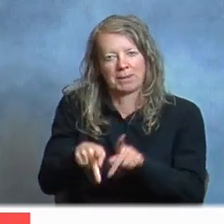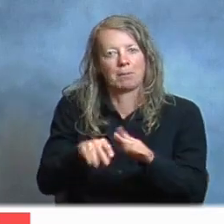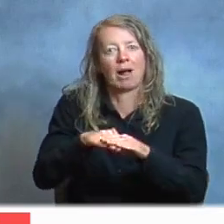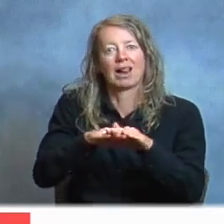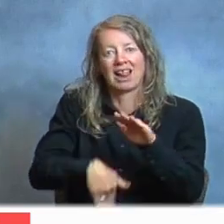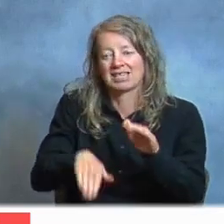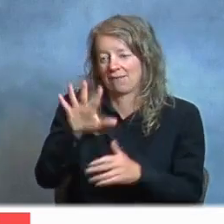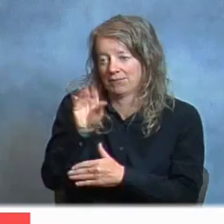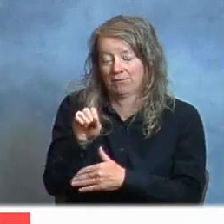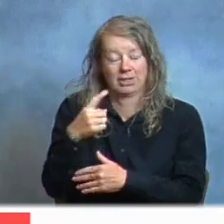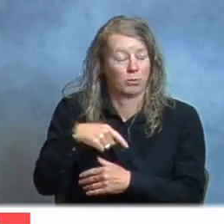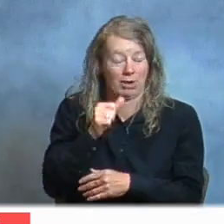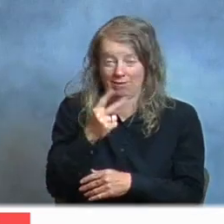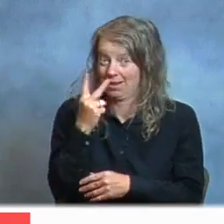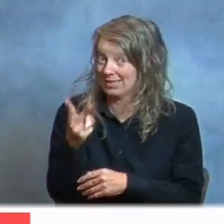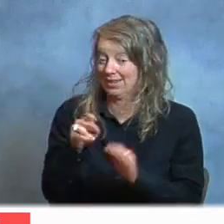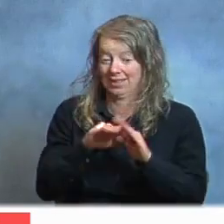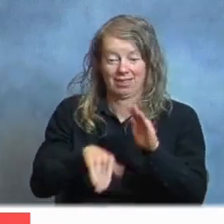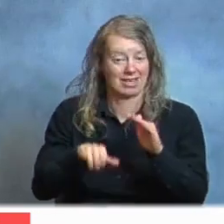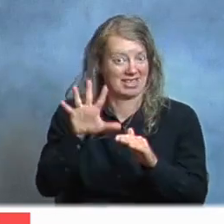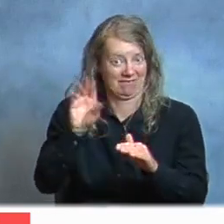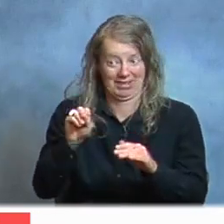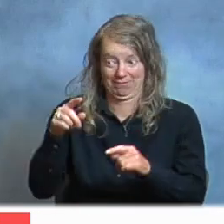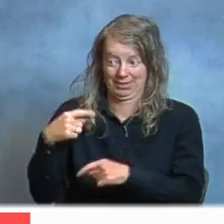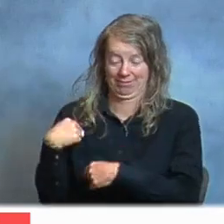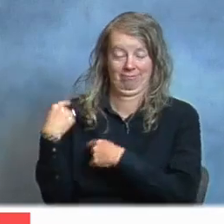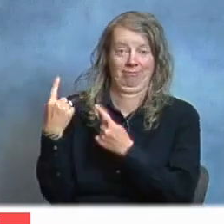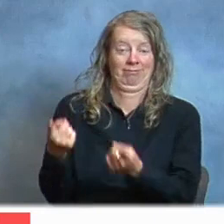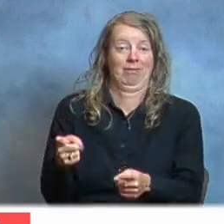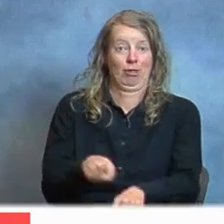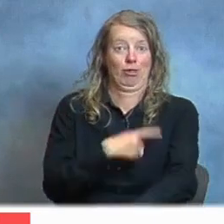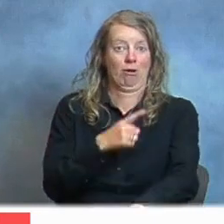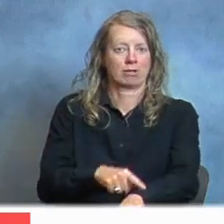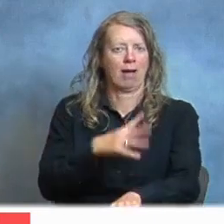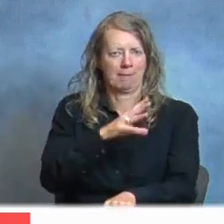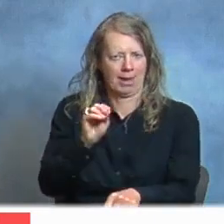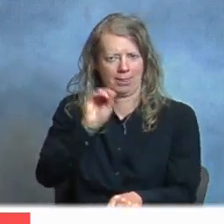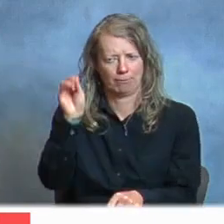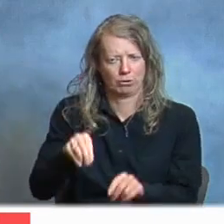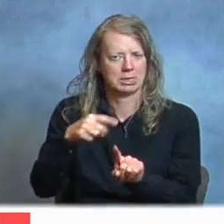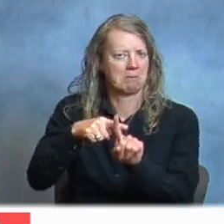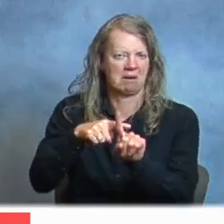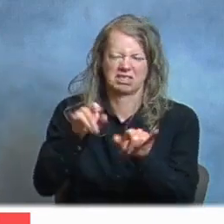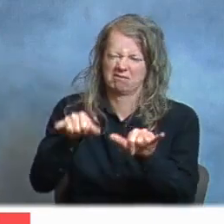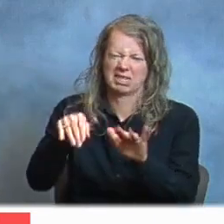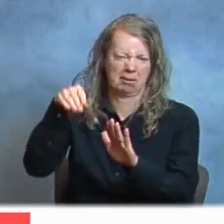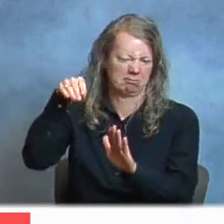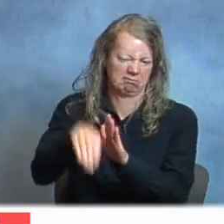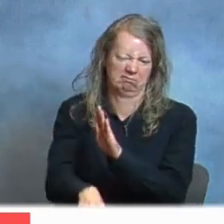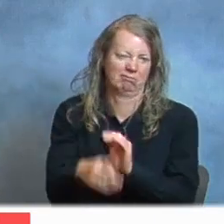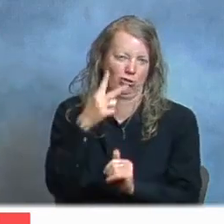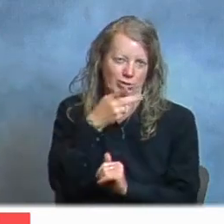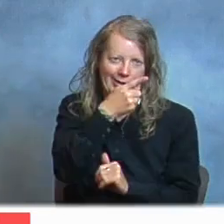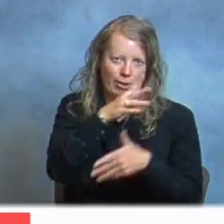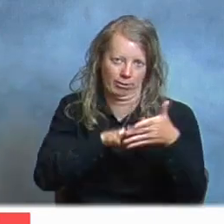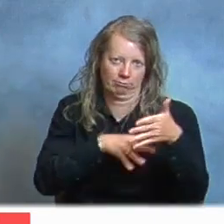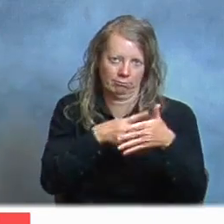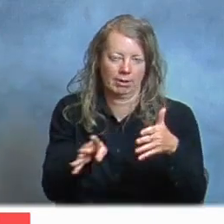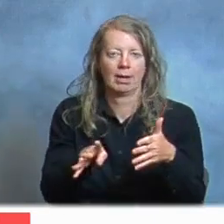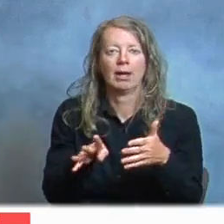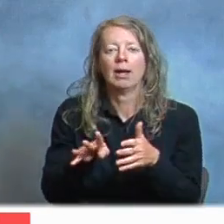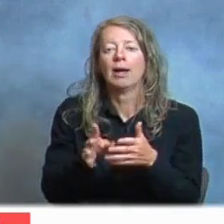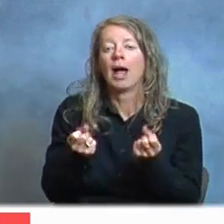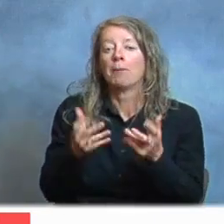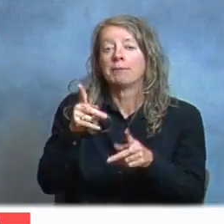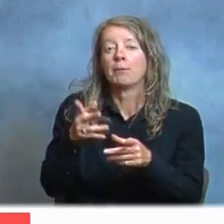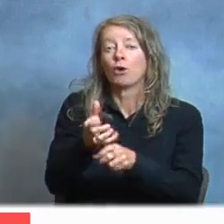seen in some time. And our percent positivity continued to fall, as you can see here. Our weekly testing numbers did